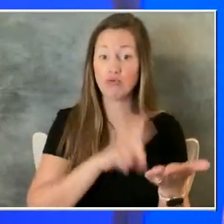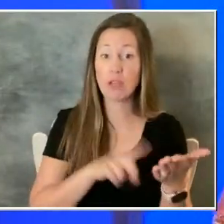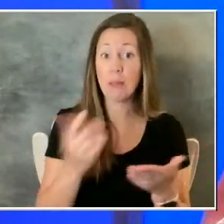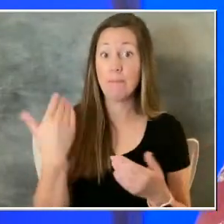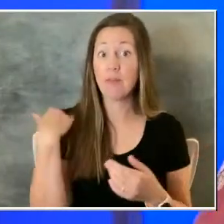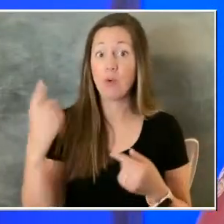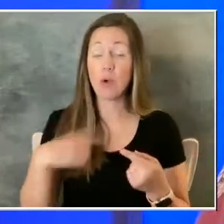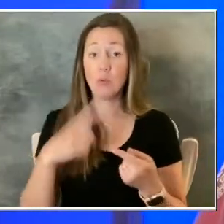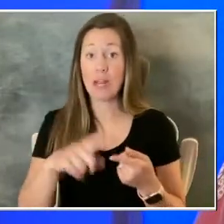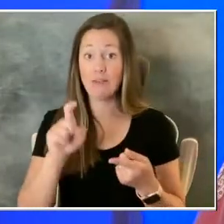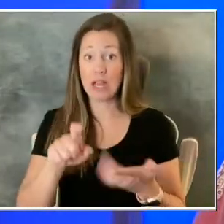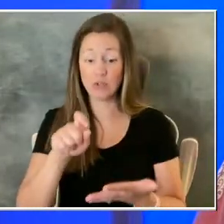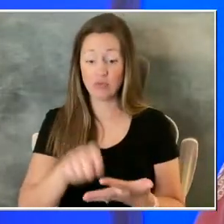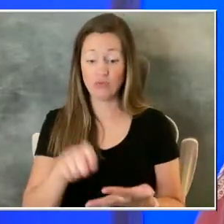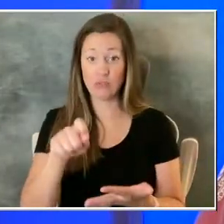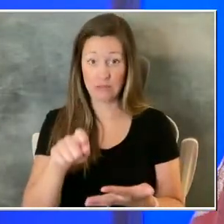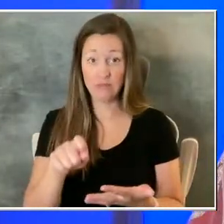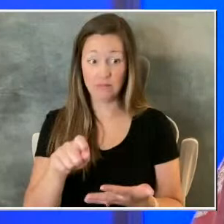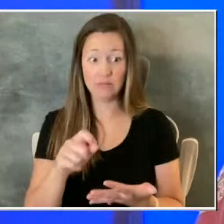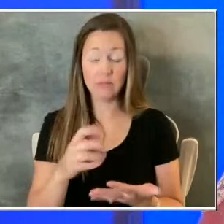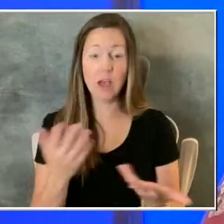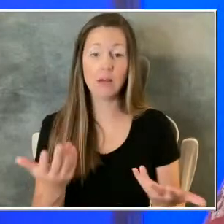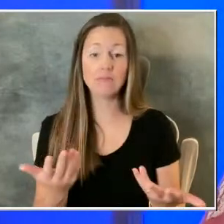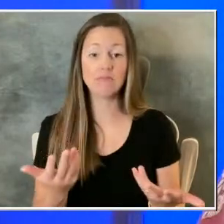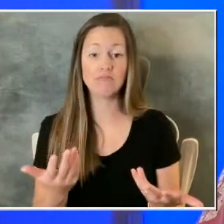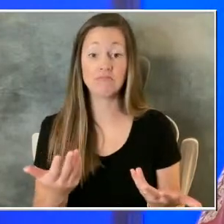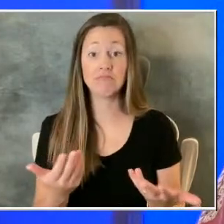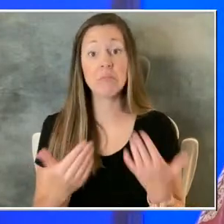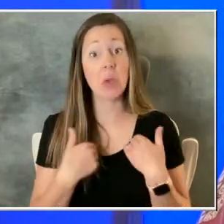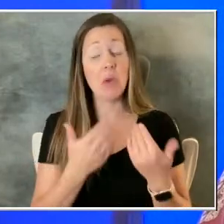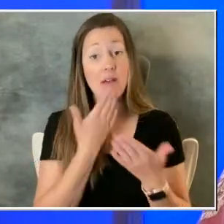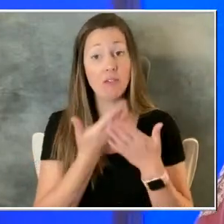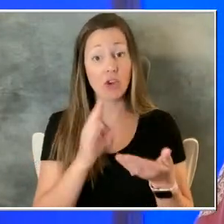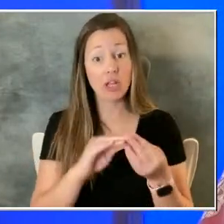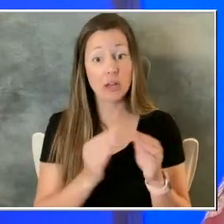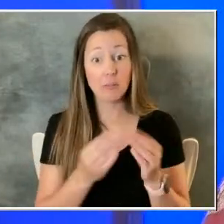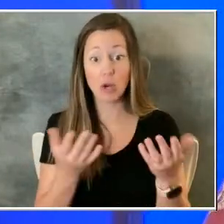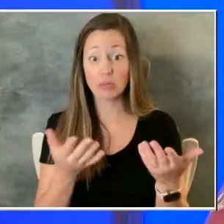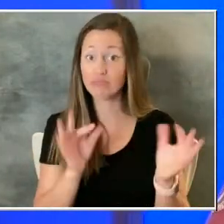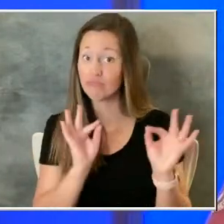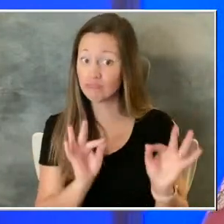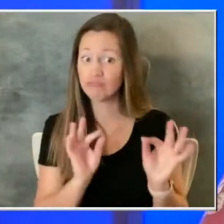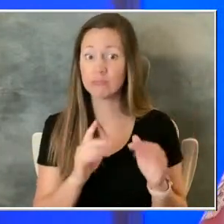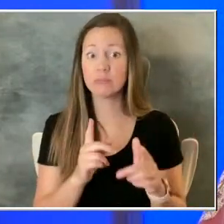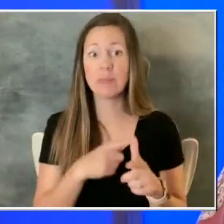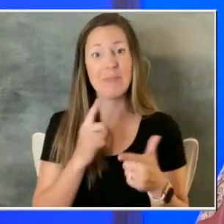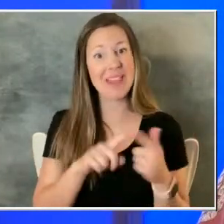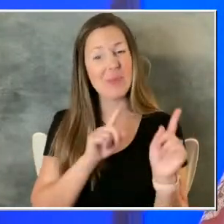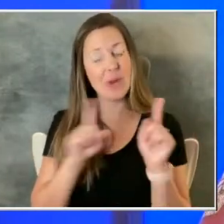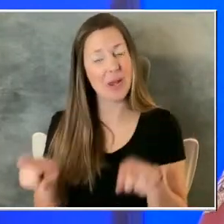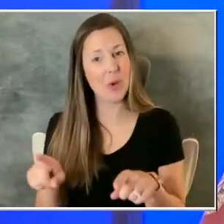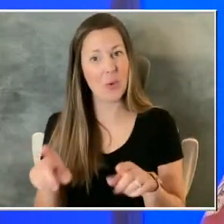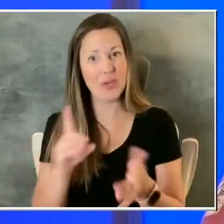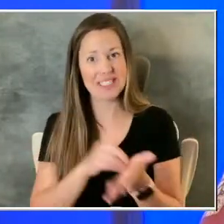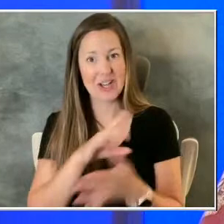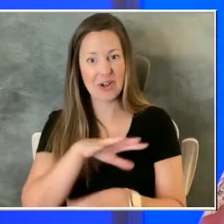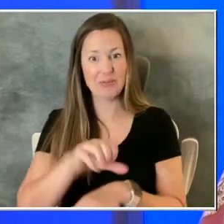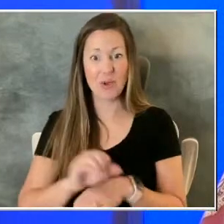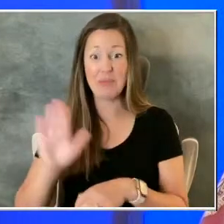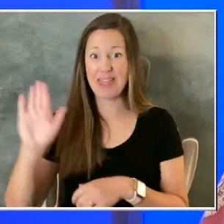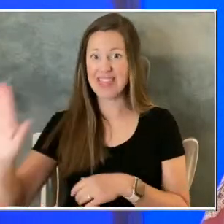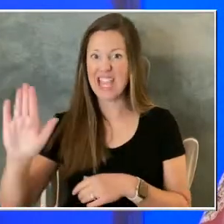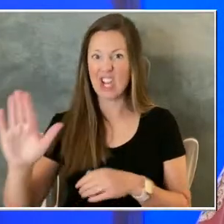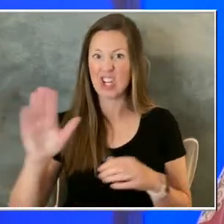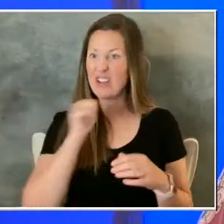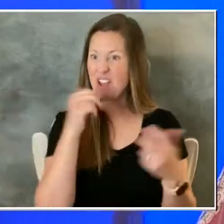finger, I would have good readings and everything looked good. But then when I'd come to the office, their A1C didn't match with what my